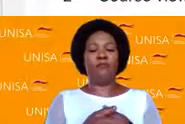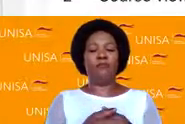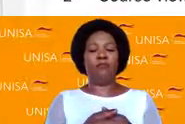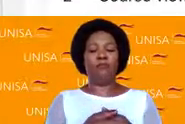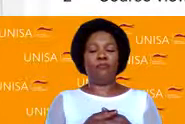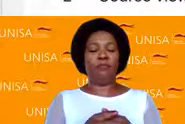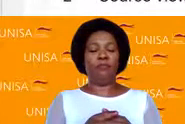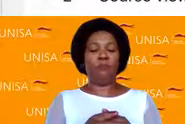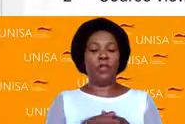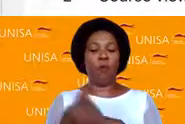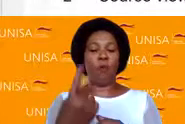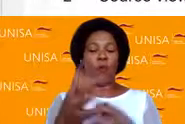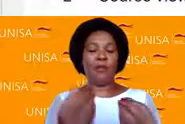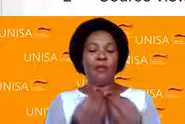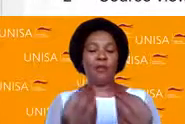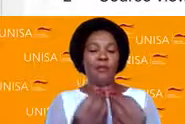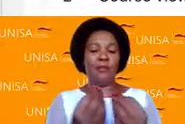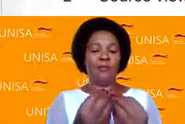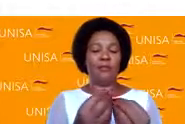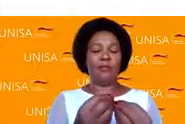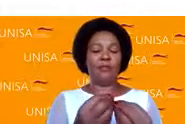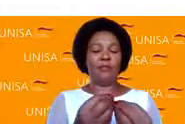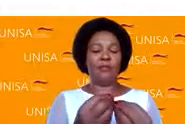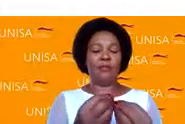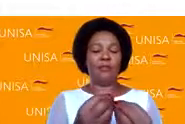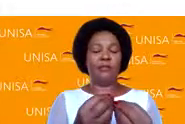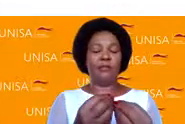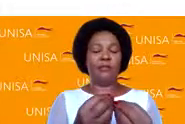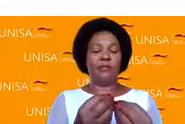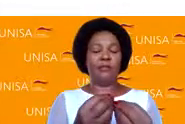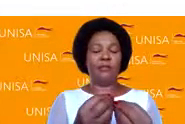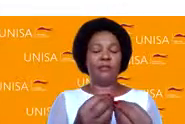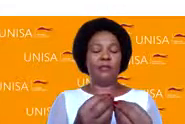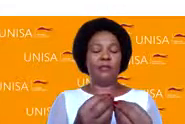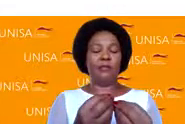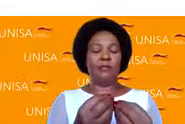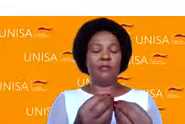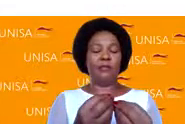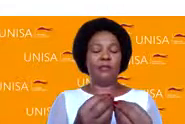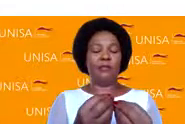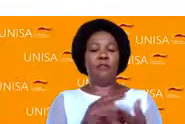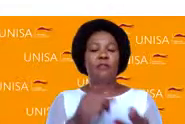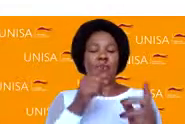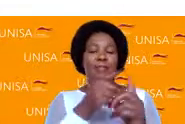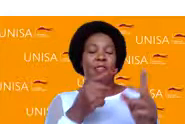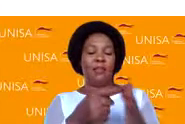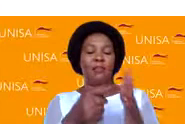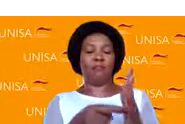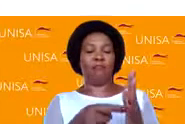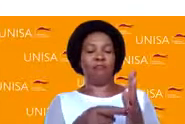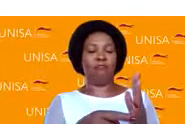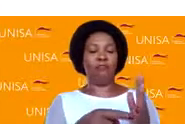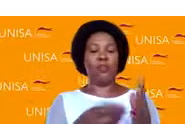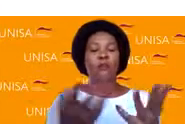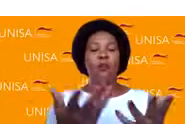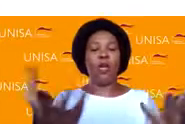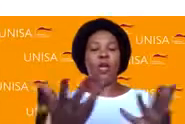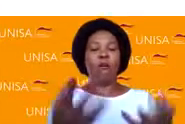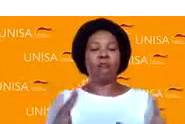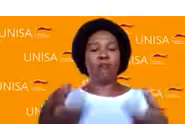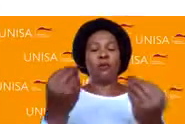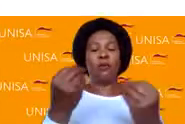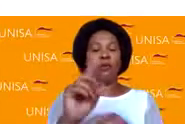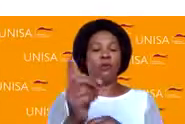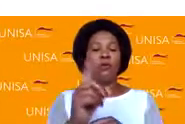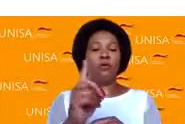So the one thing that we'll probably run into is pages. So pages are just content. It's where you can receive and